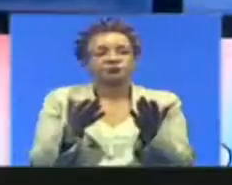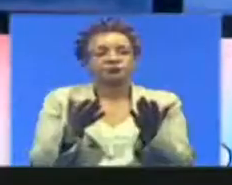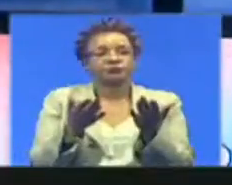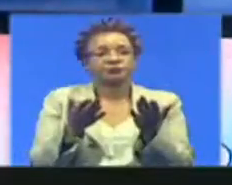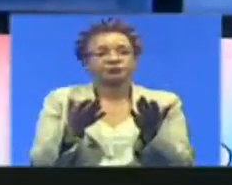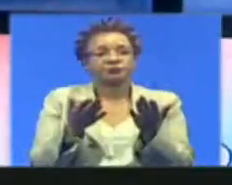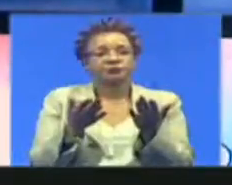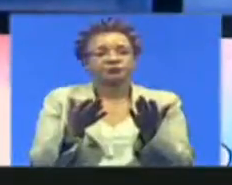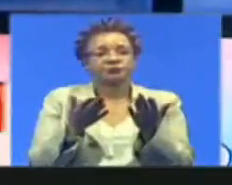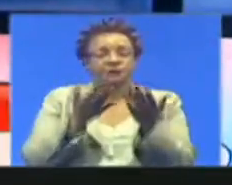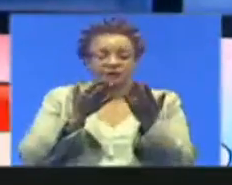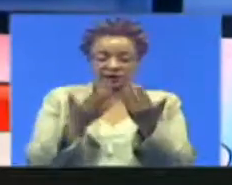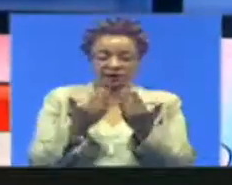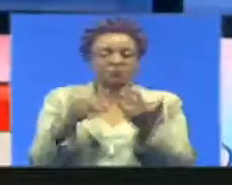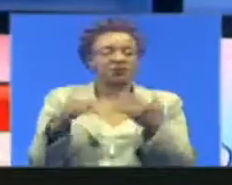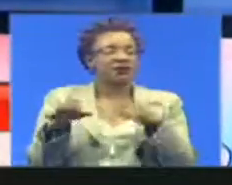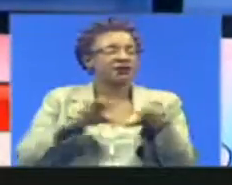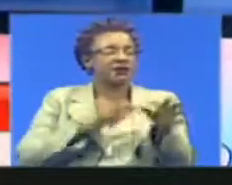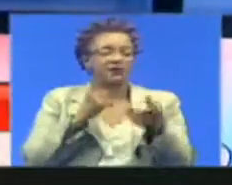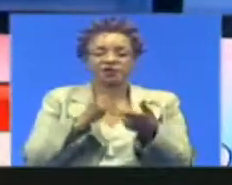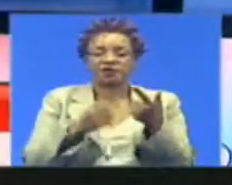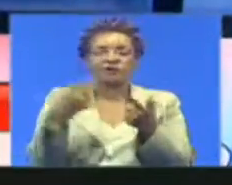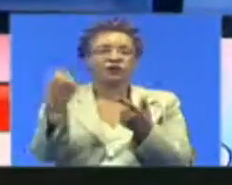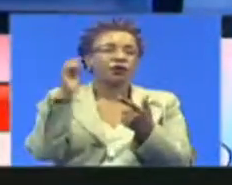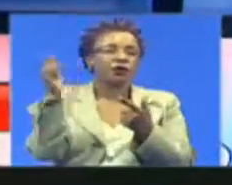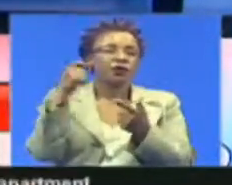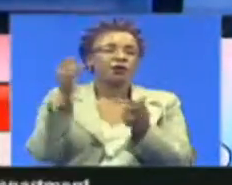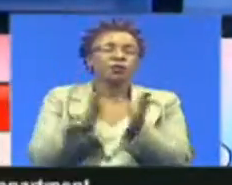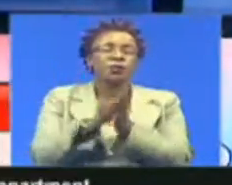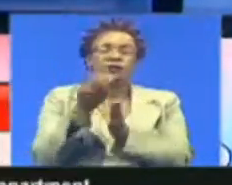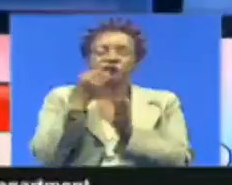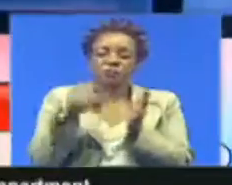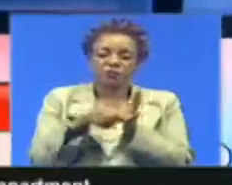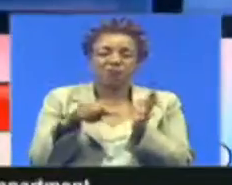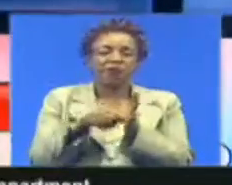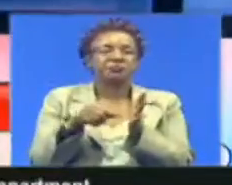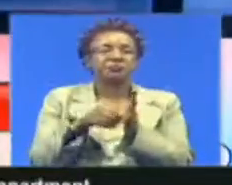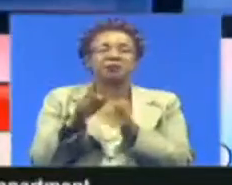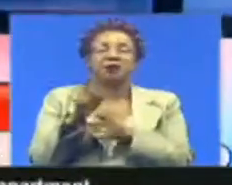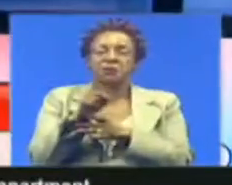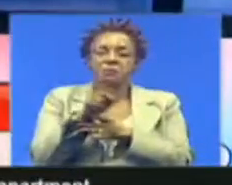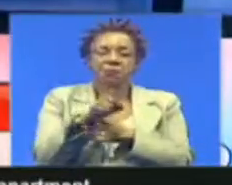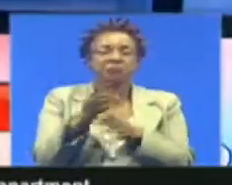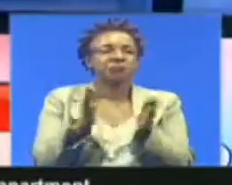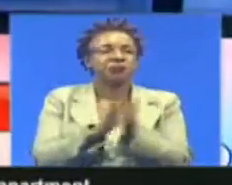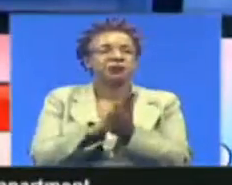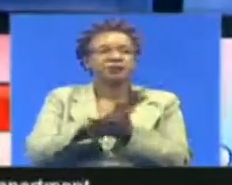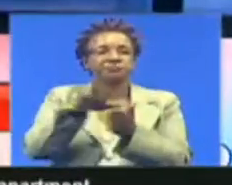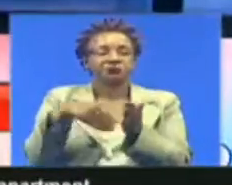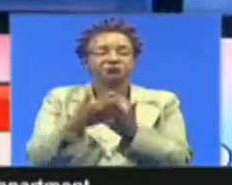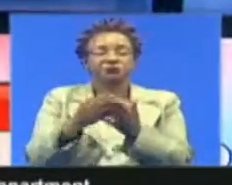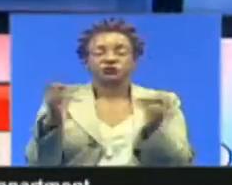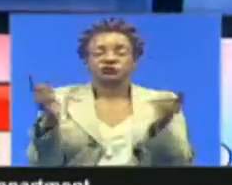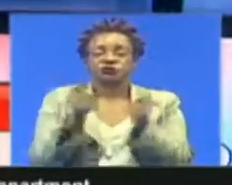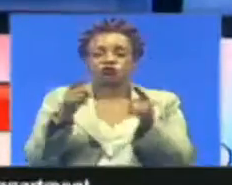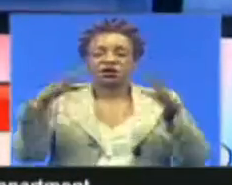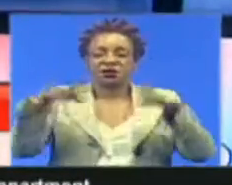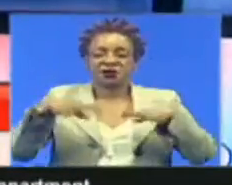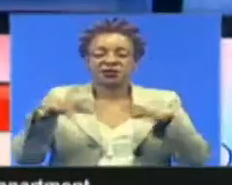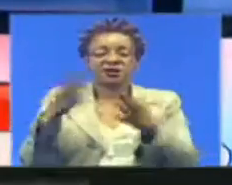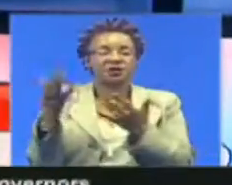Now, it has been a rough year for Kenyans with the drought, food crisis and the fall armyworm outbreak. And although the short rains are expected to bring